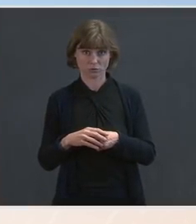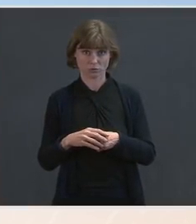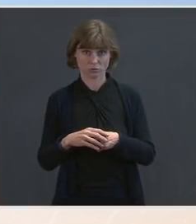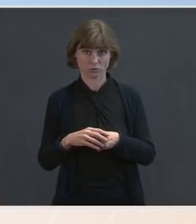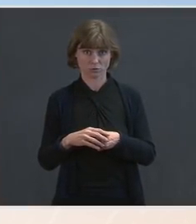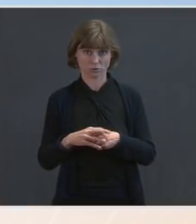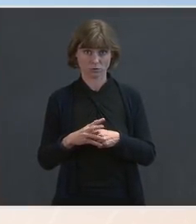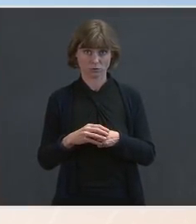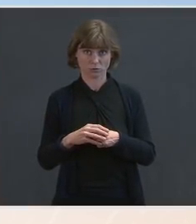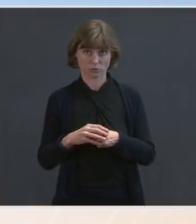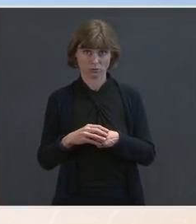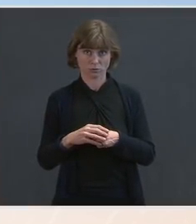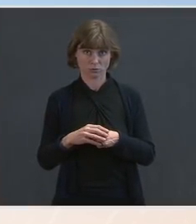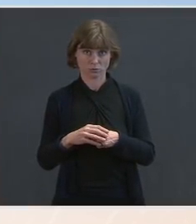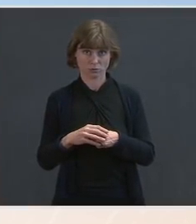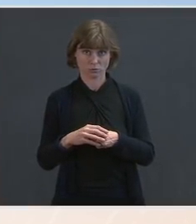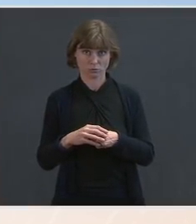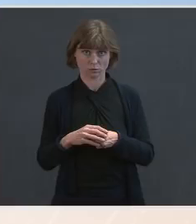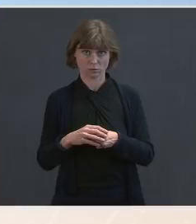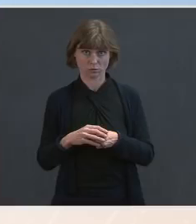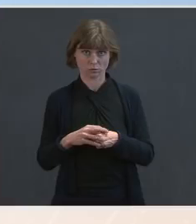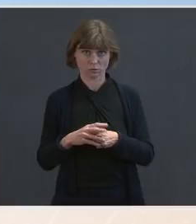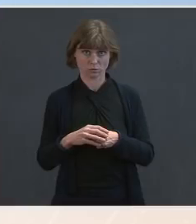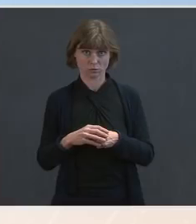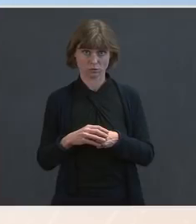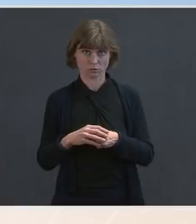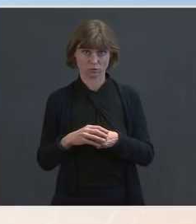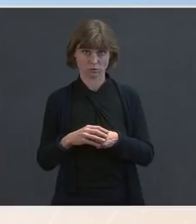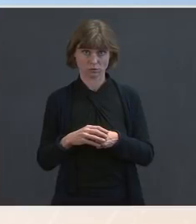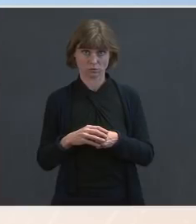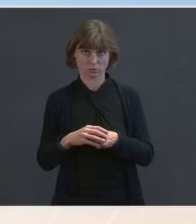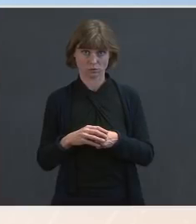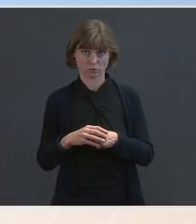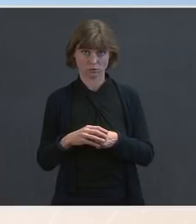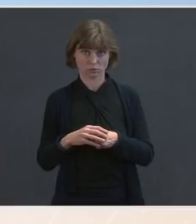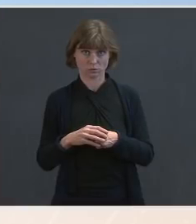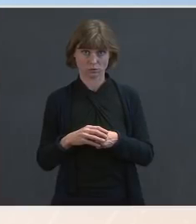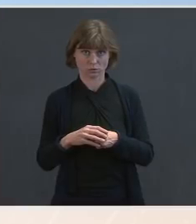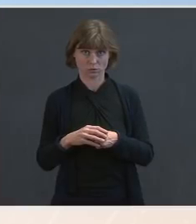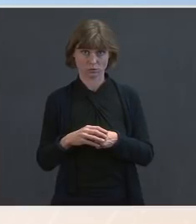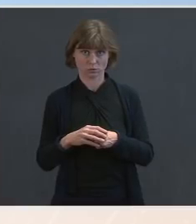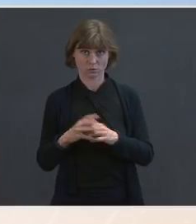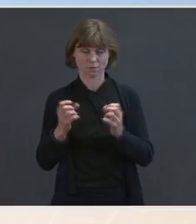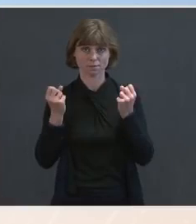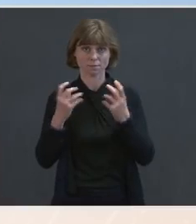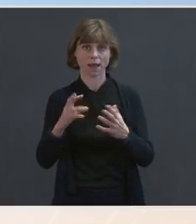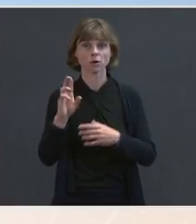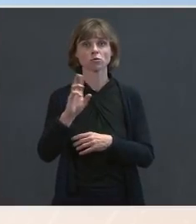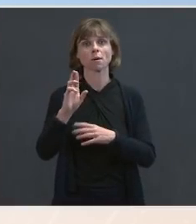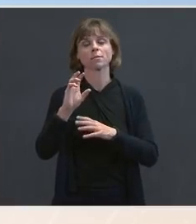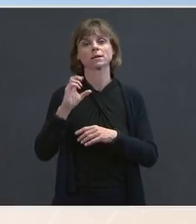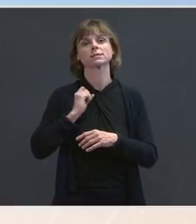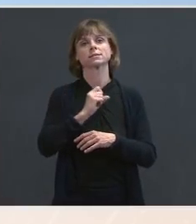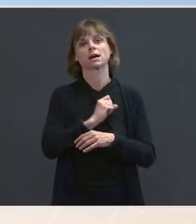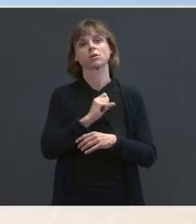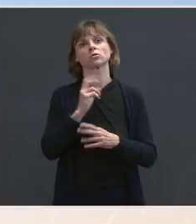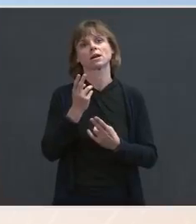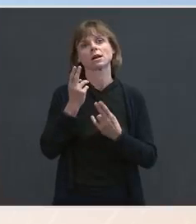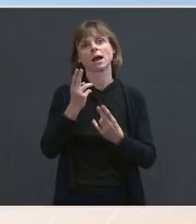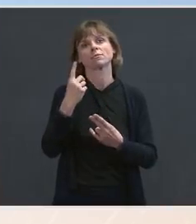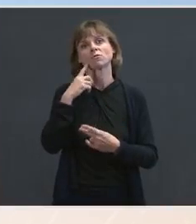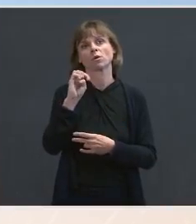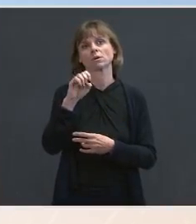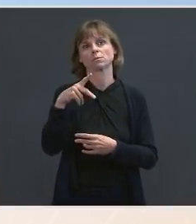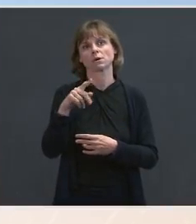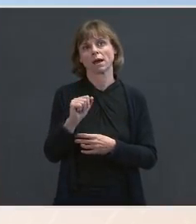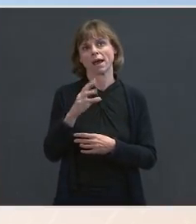ask about something we're hearing from a lot of Republican senators on some of the nominees at EPA and energy, is the idea that